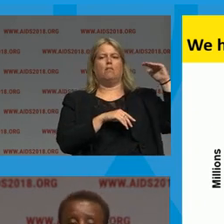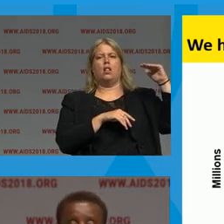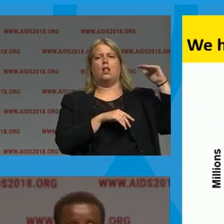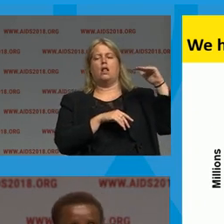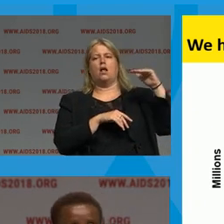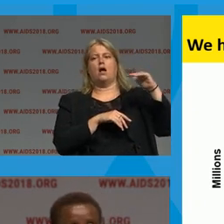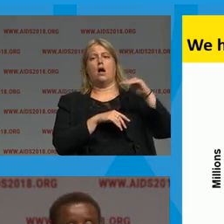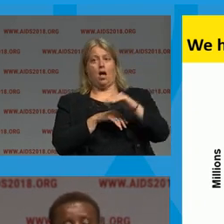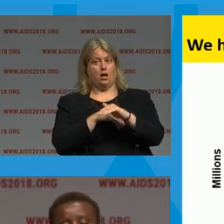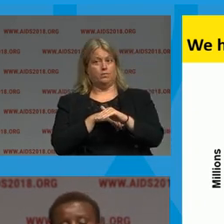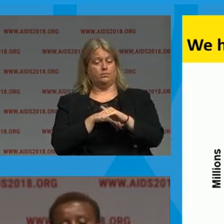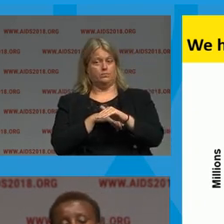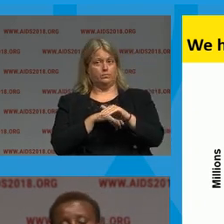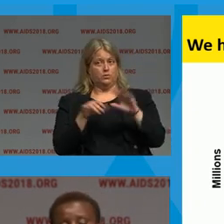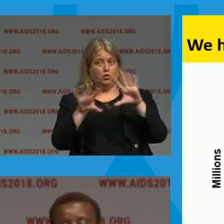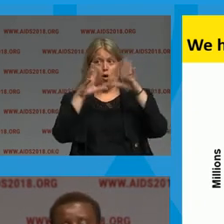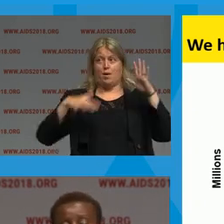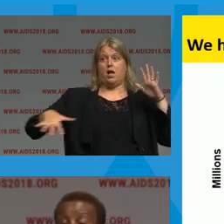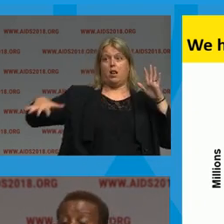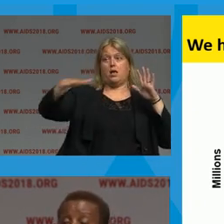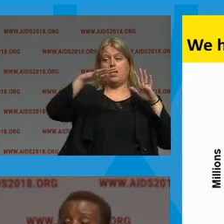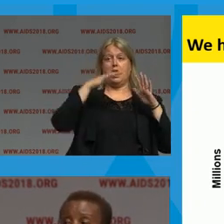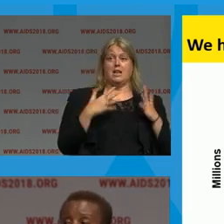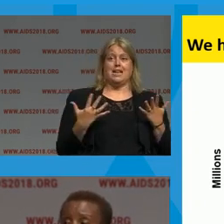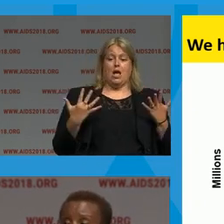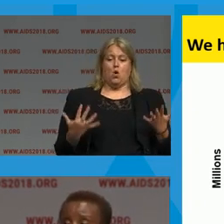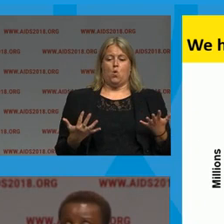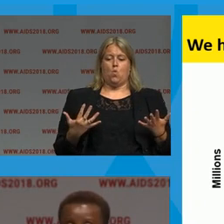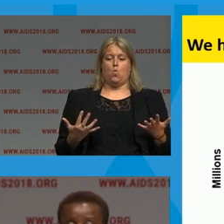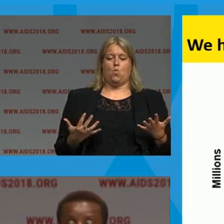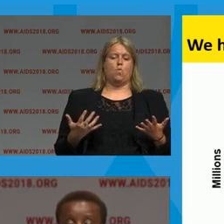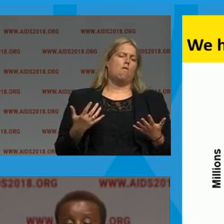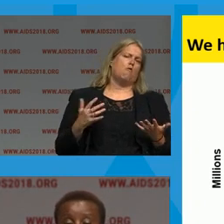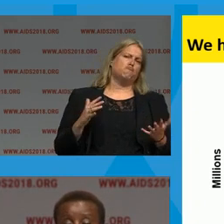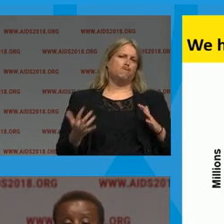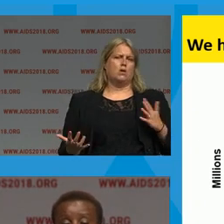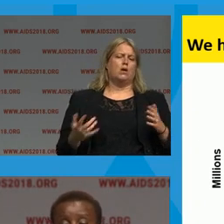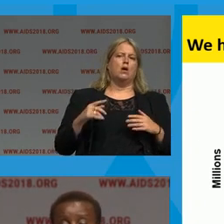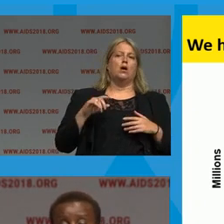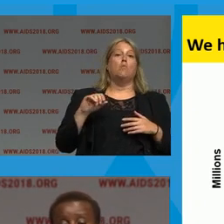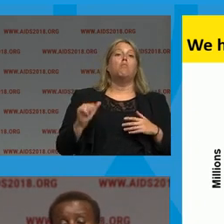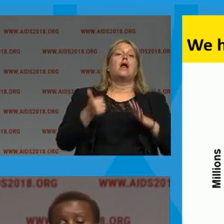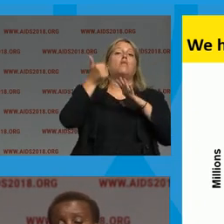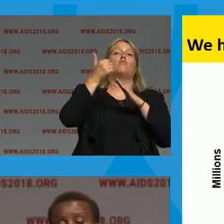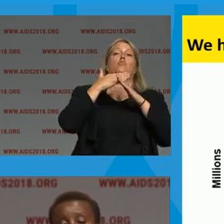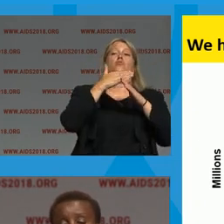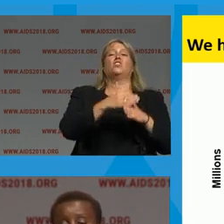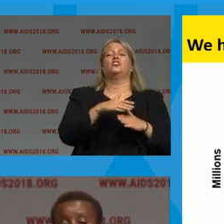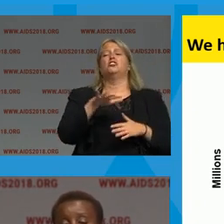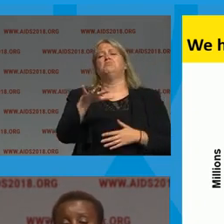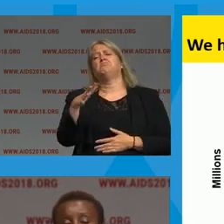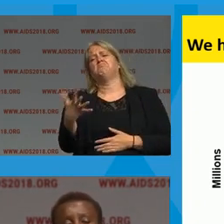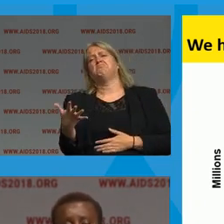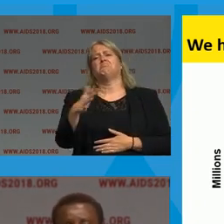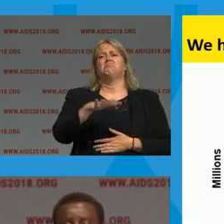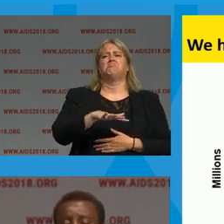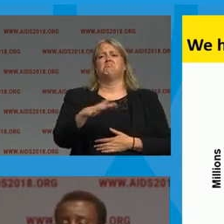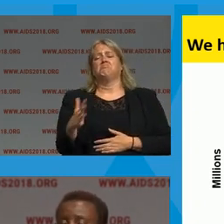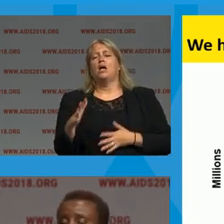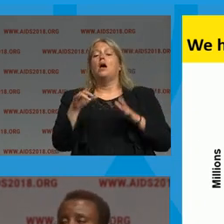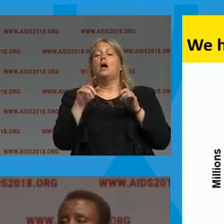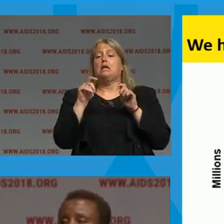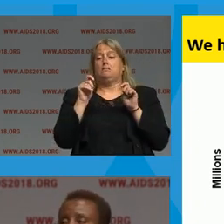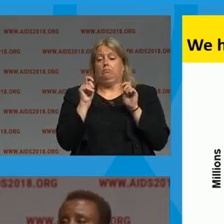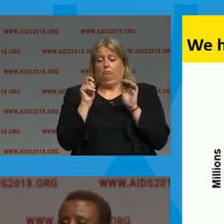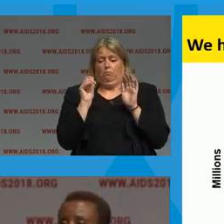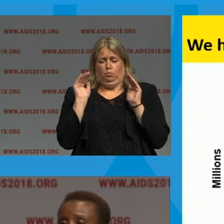lowered globally and currently account for about 2%, have primary prevention as accounted for a